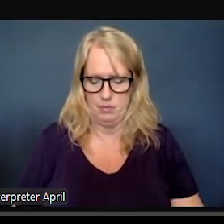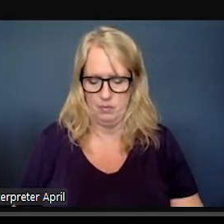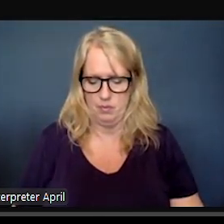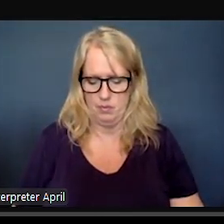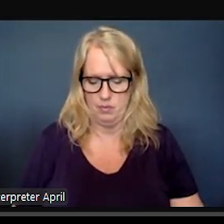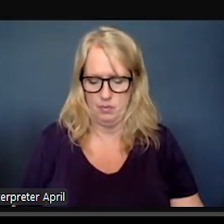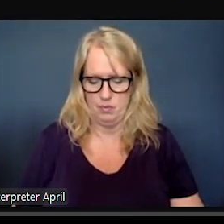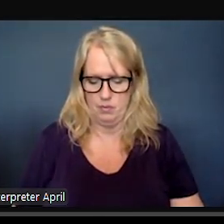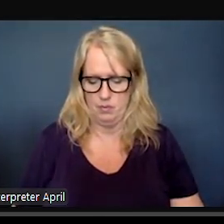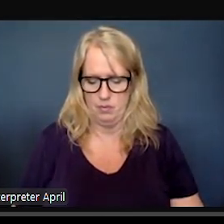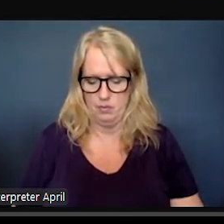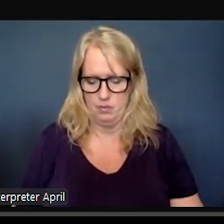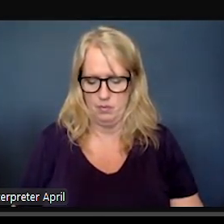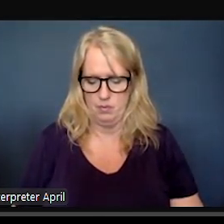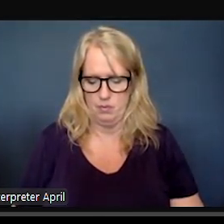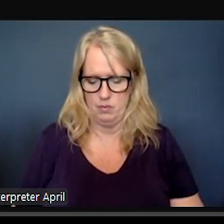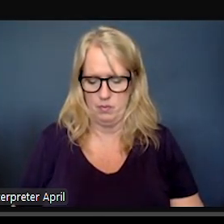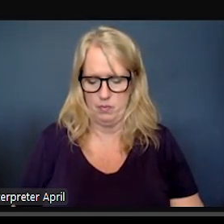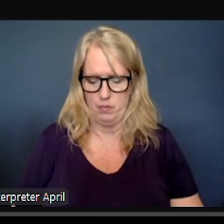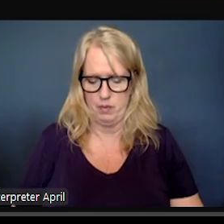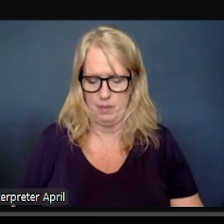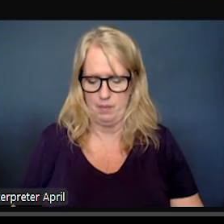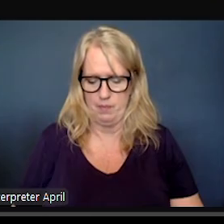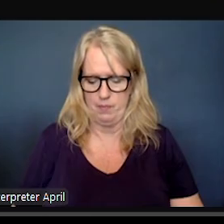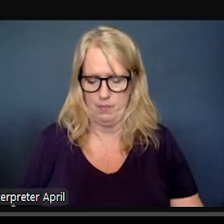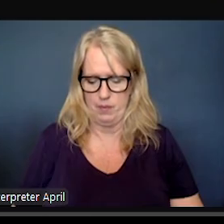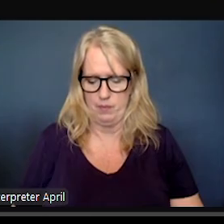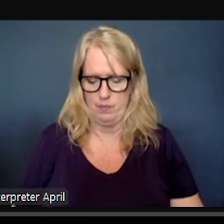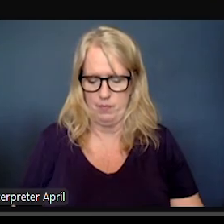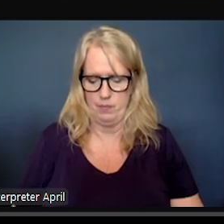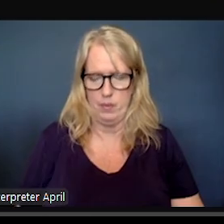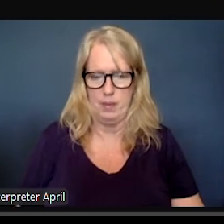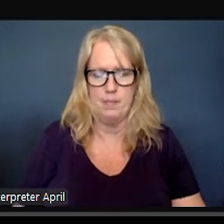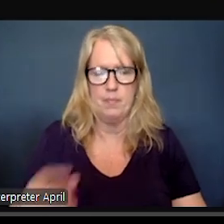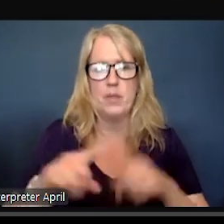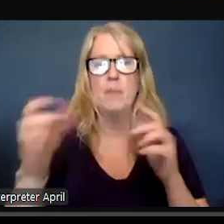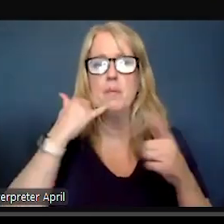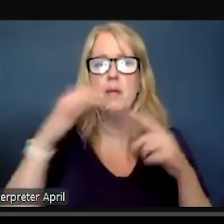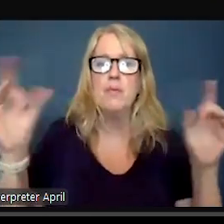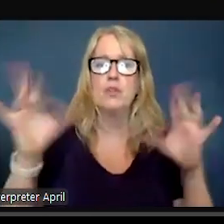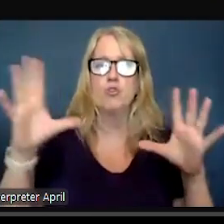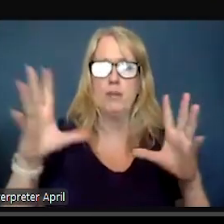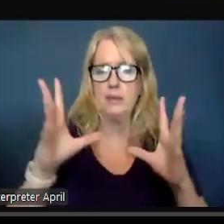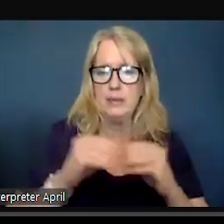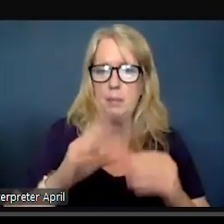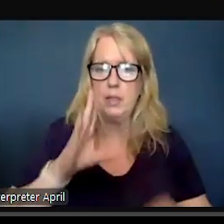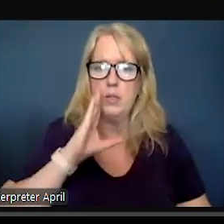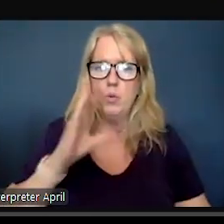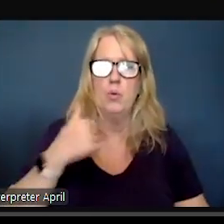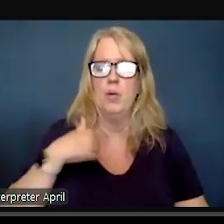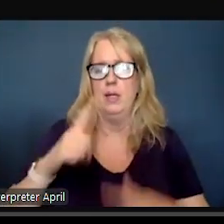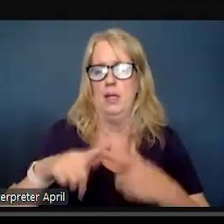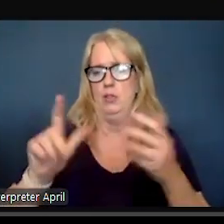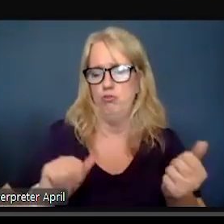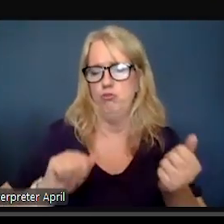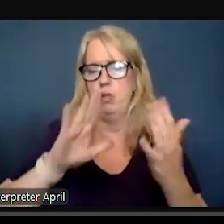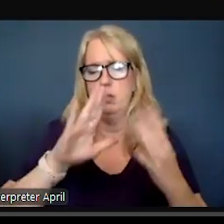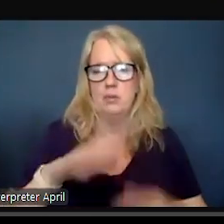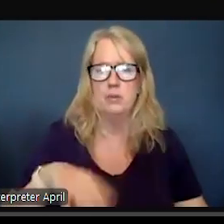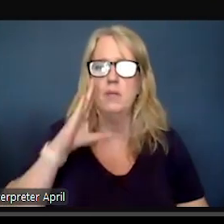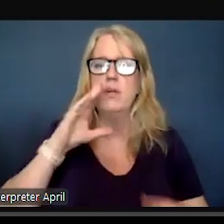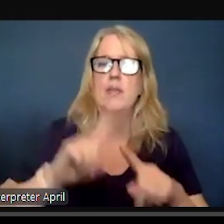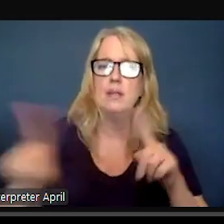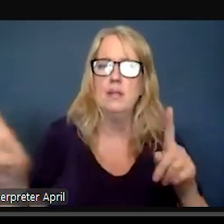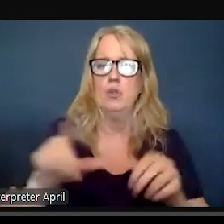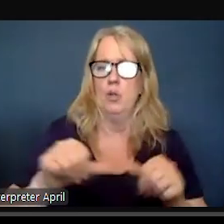this really just talks about all of the different ways that the Crisis Summit has addressed the